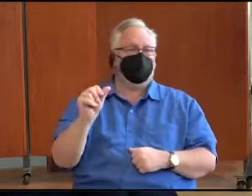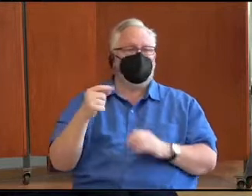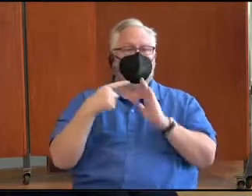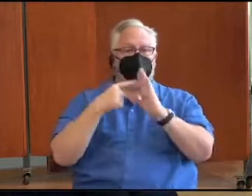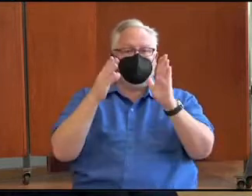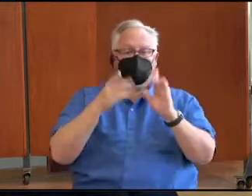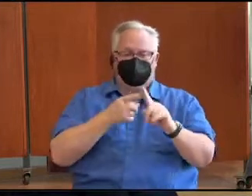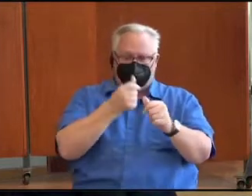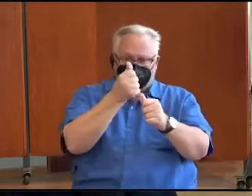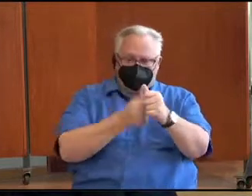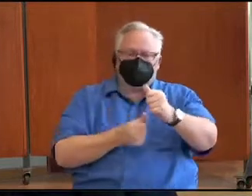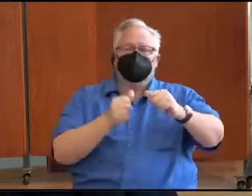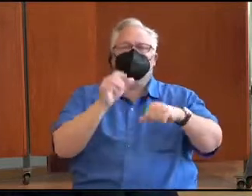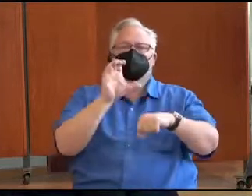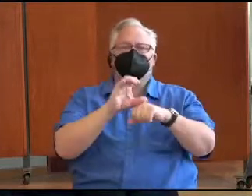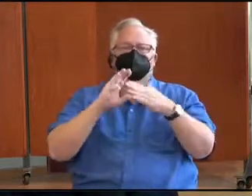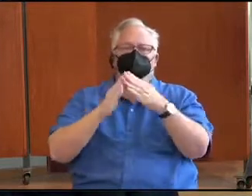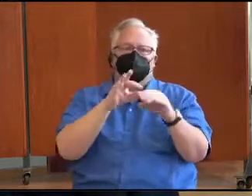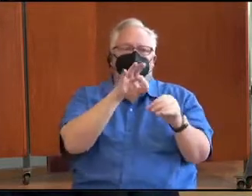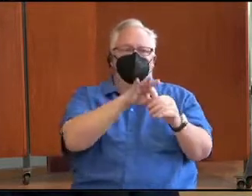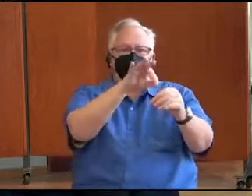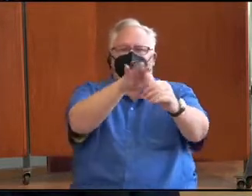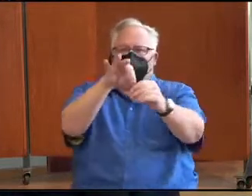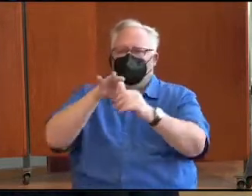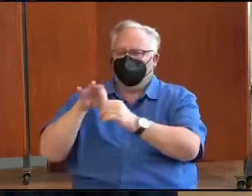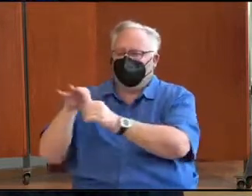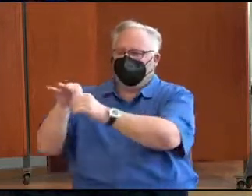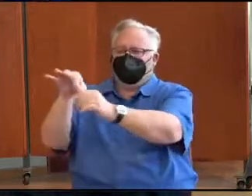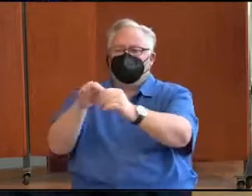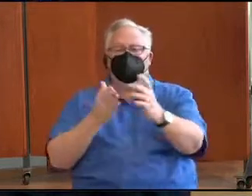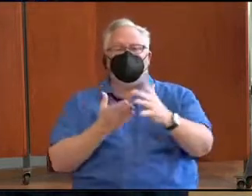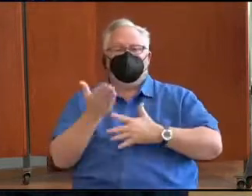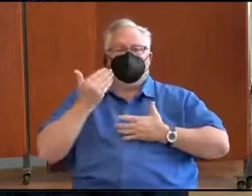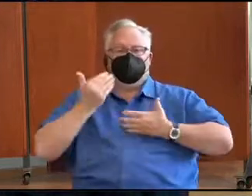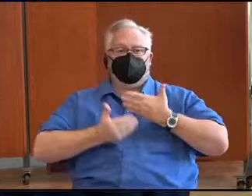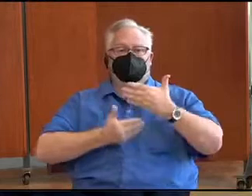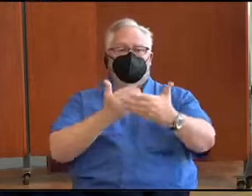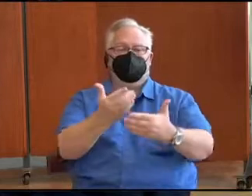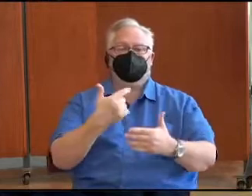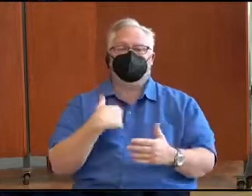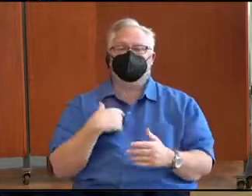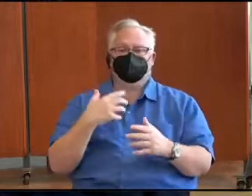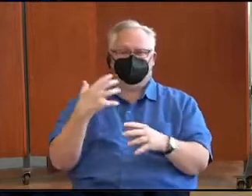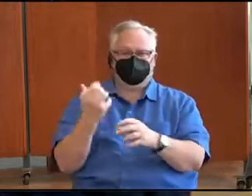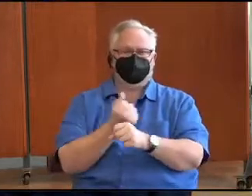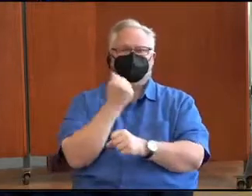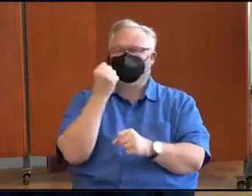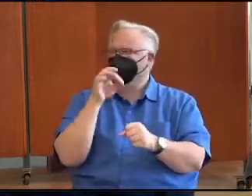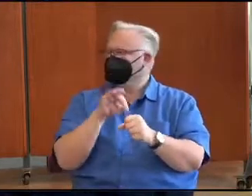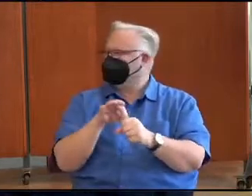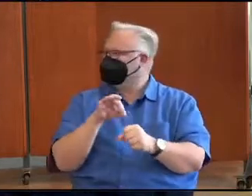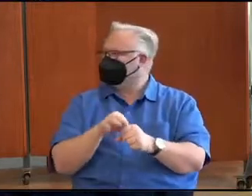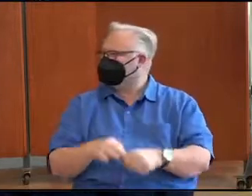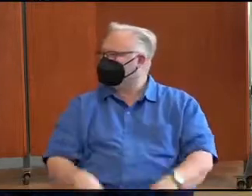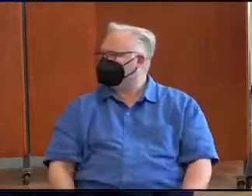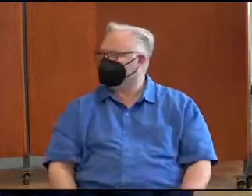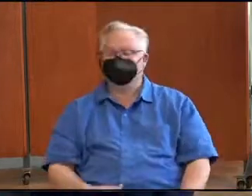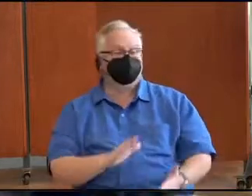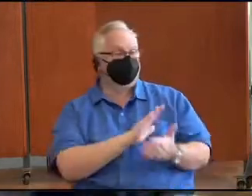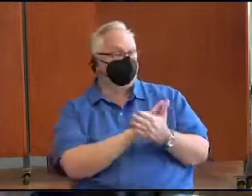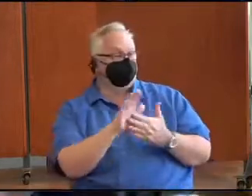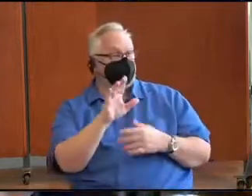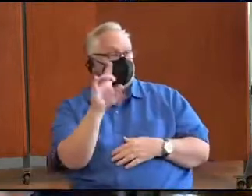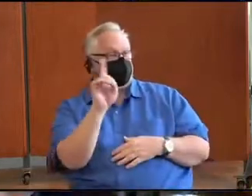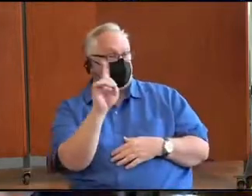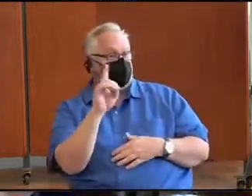of our congregations voted. And through that process, I was elected. Nice. So it's a